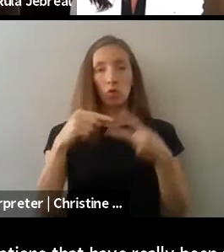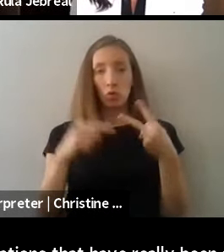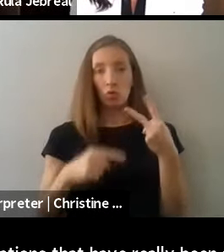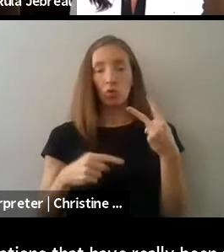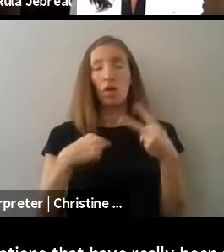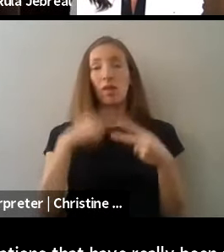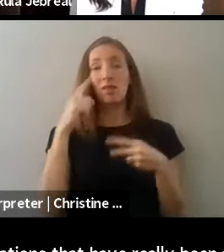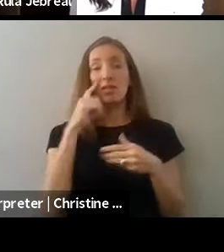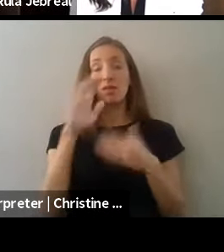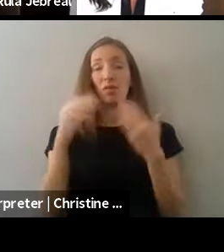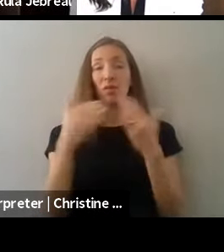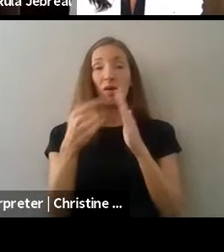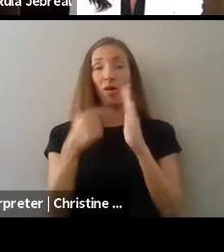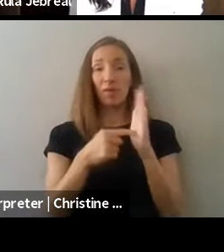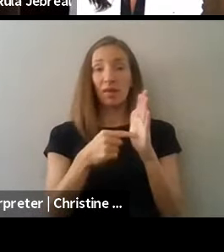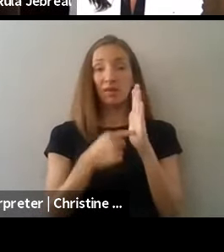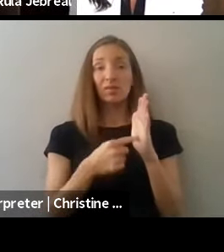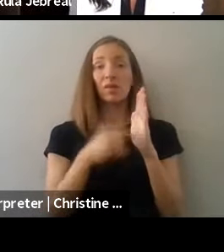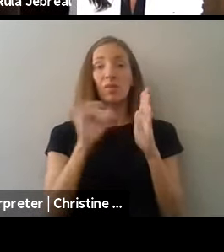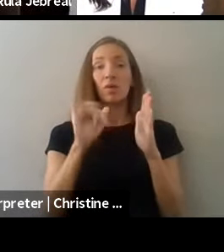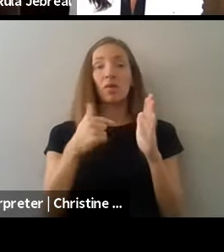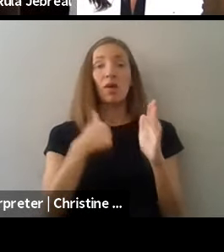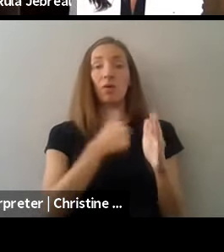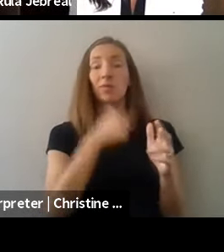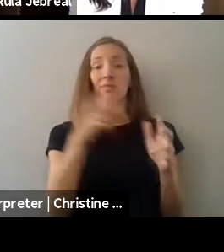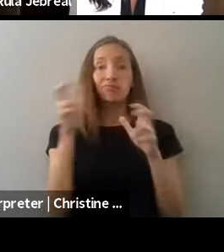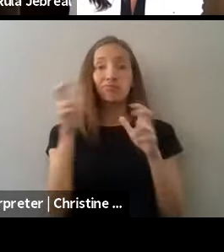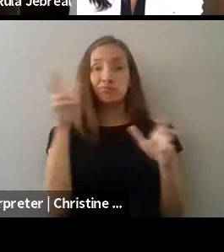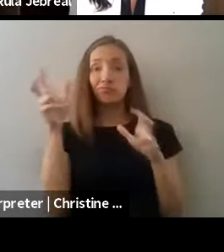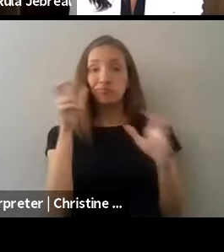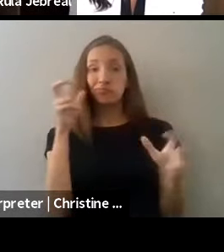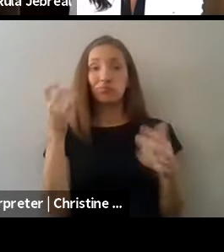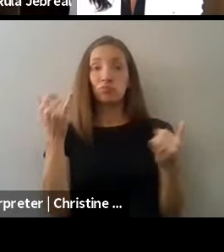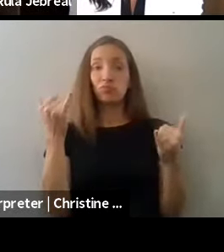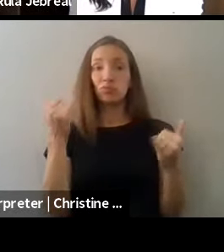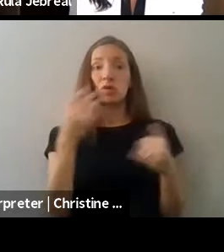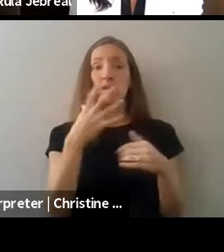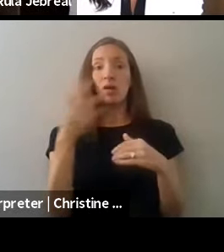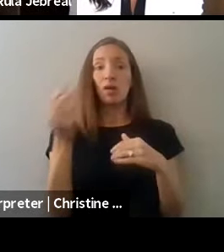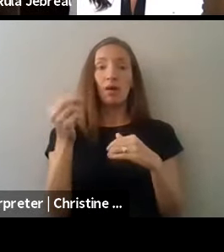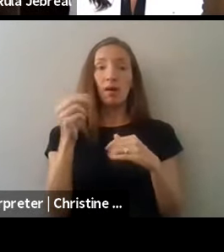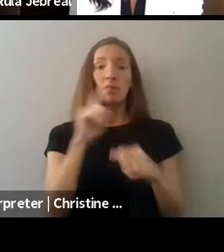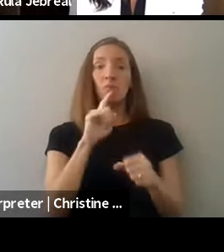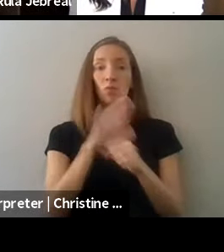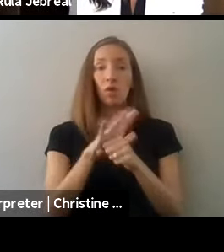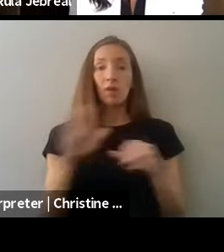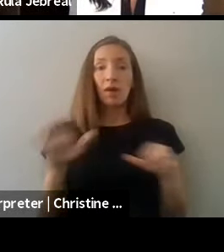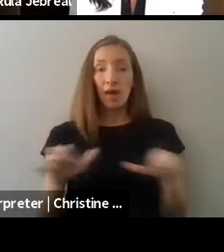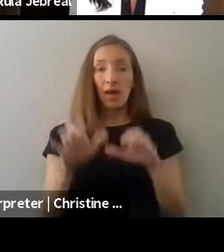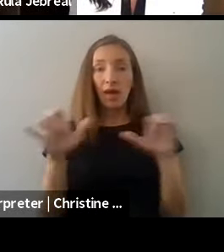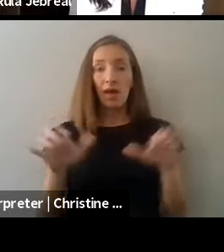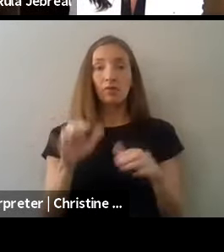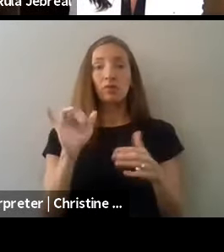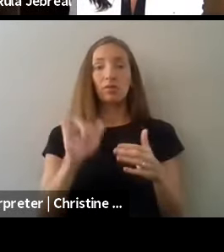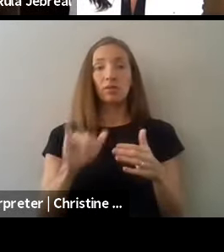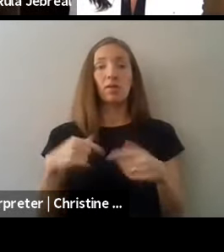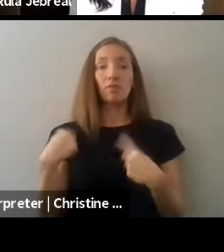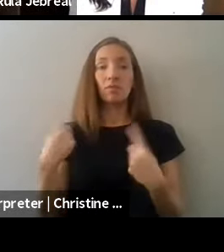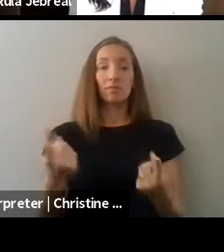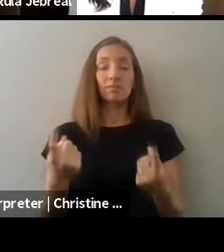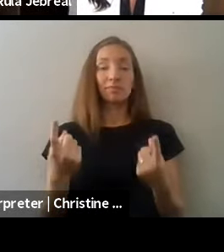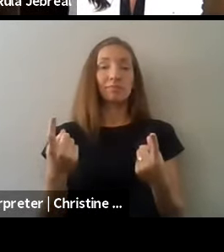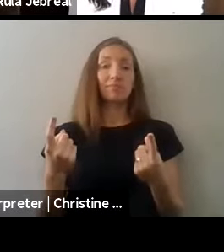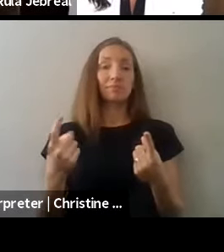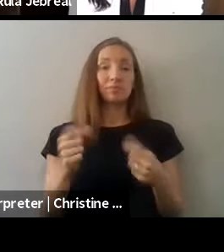innovative and promising actions that have been undertaken around COVID, we have heard about different forms